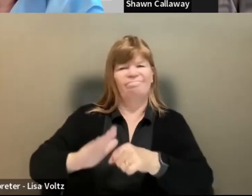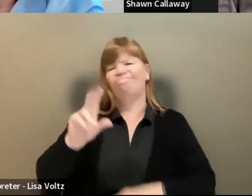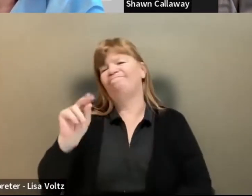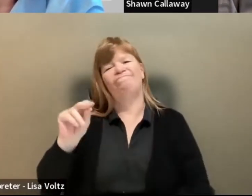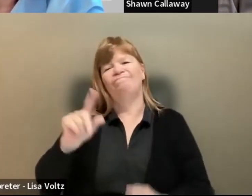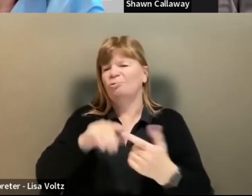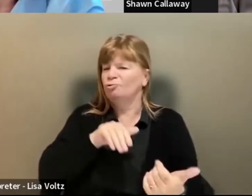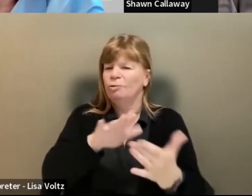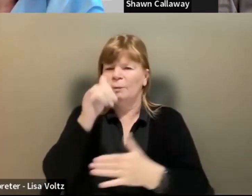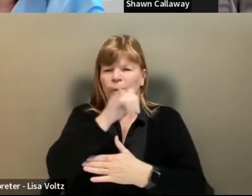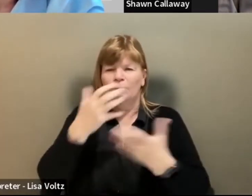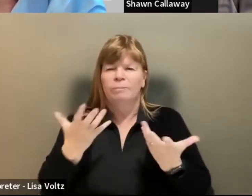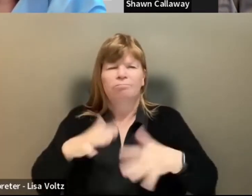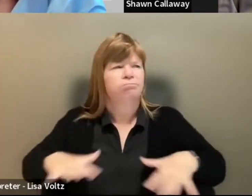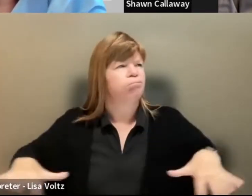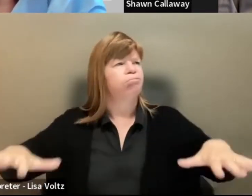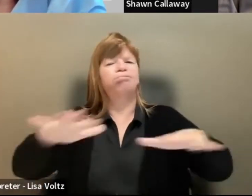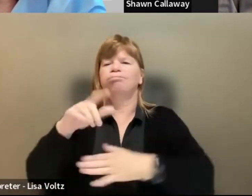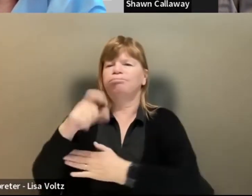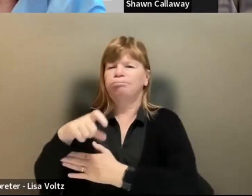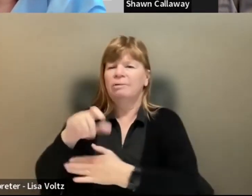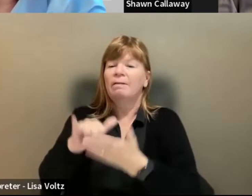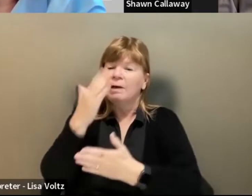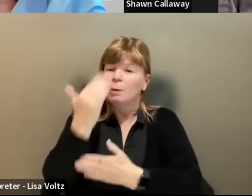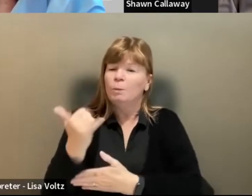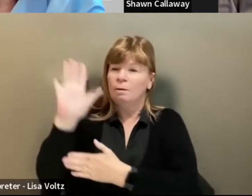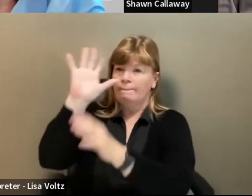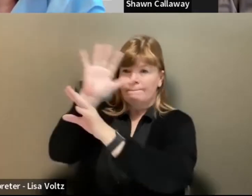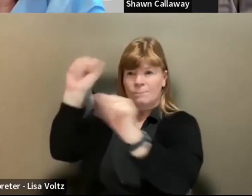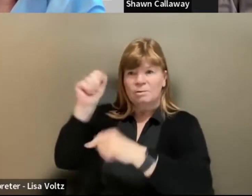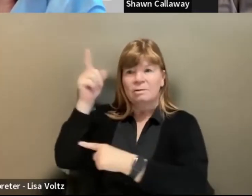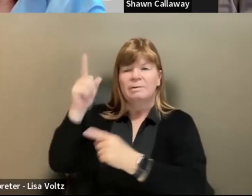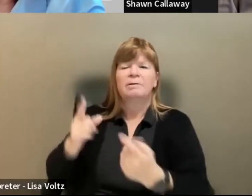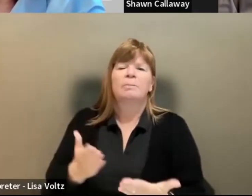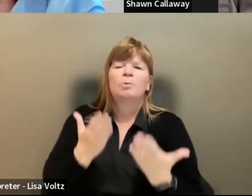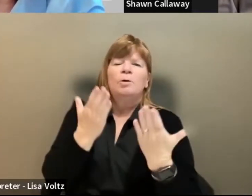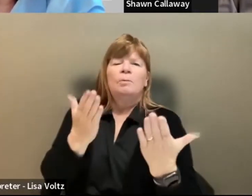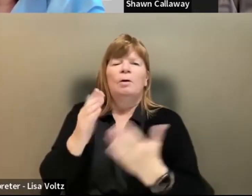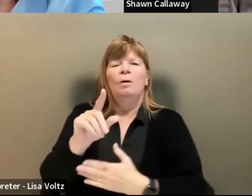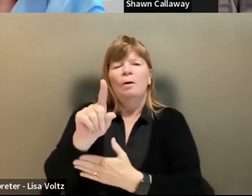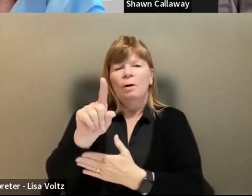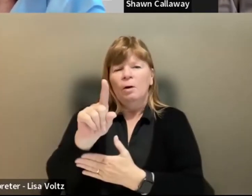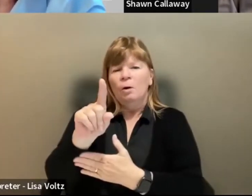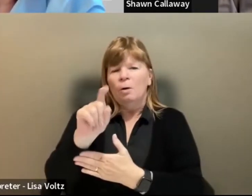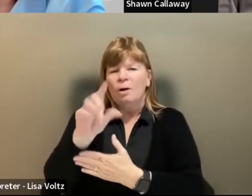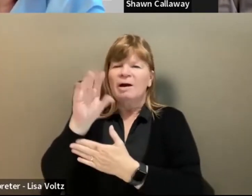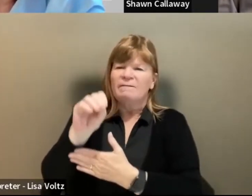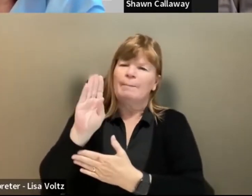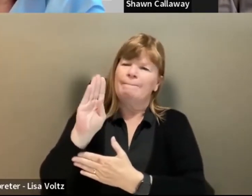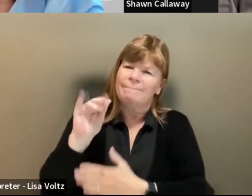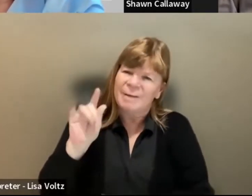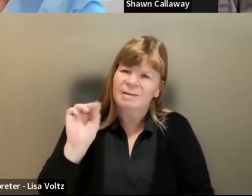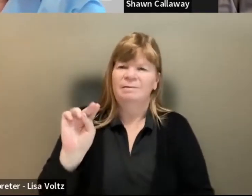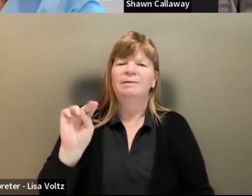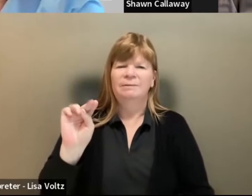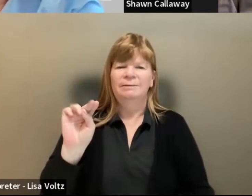the enormity of need. That's why the president has proposed $150 billion